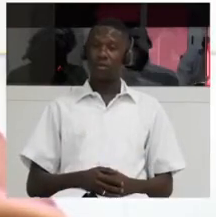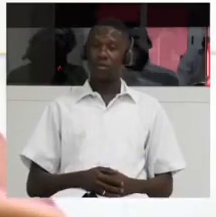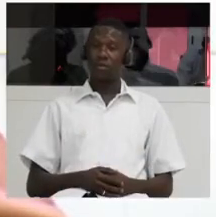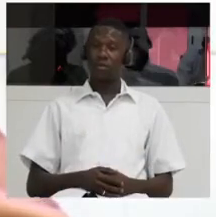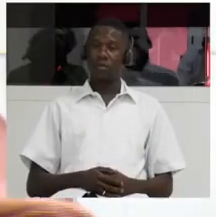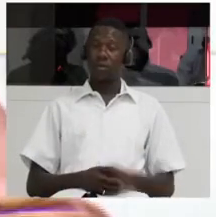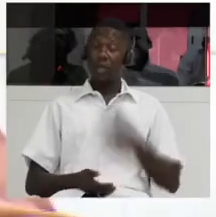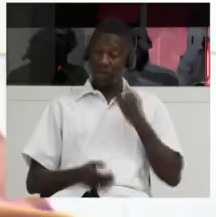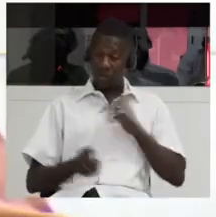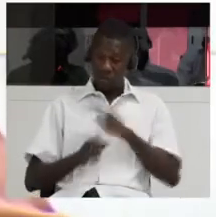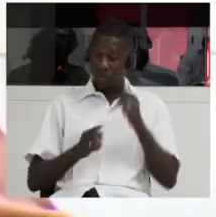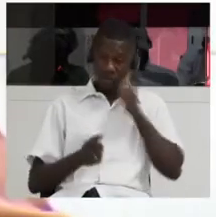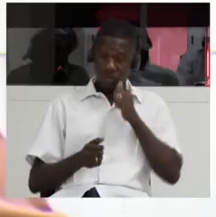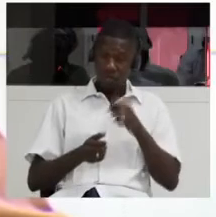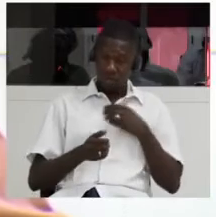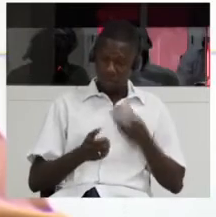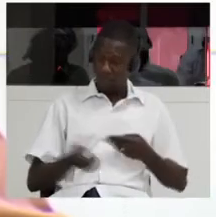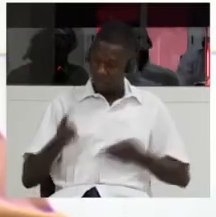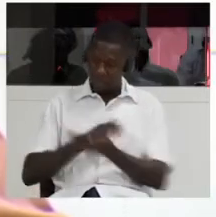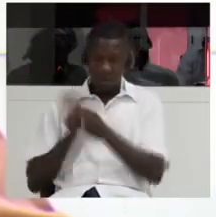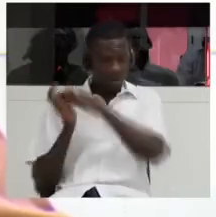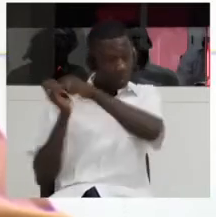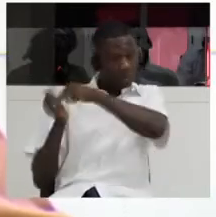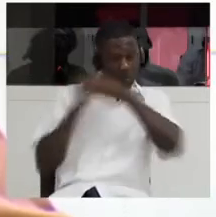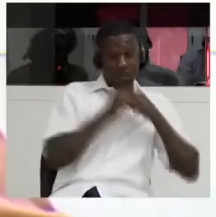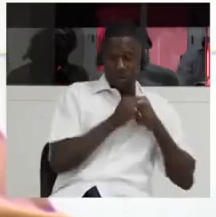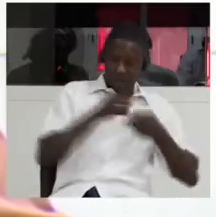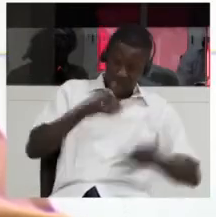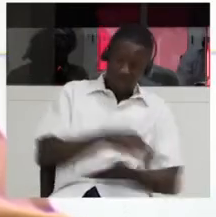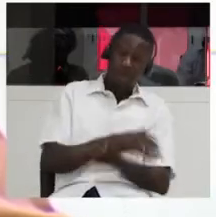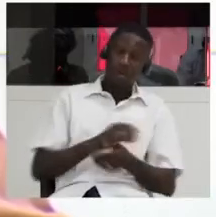room, like if I want to go somewhere.